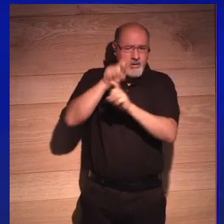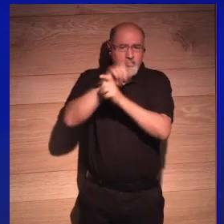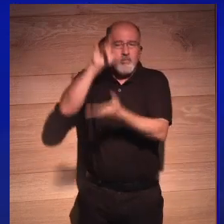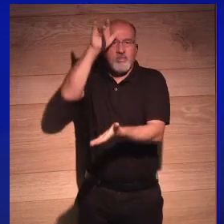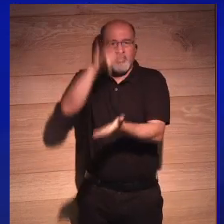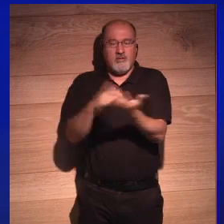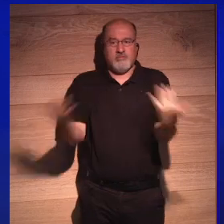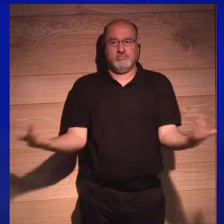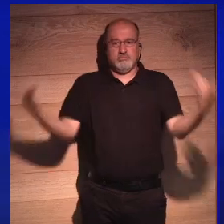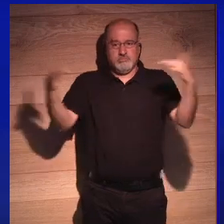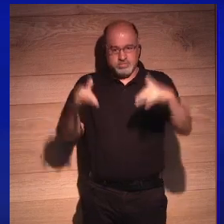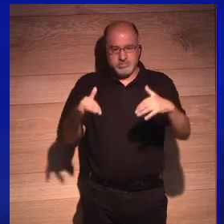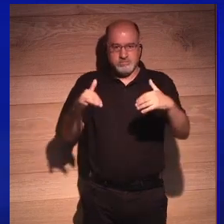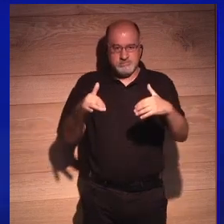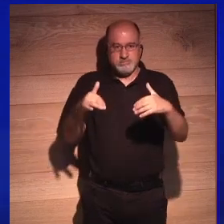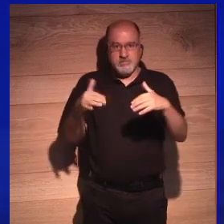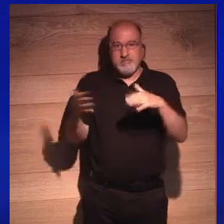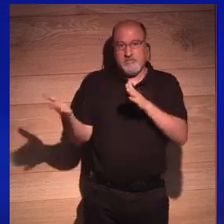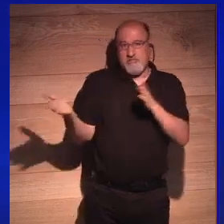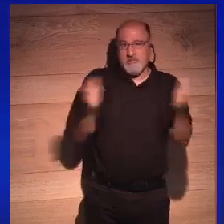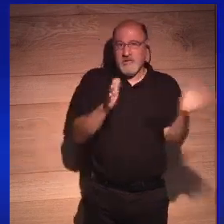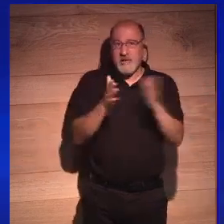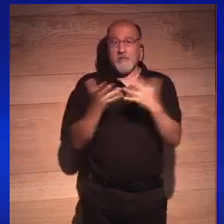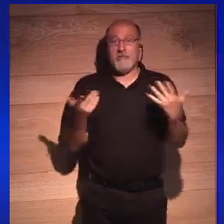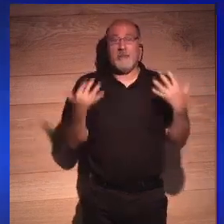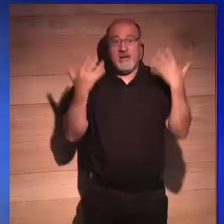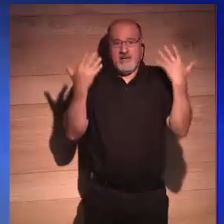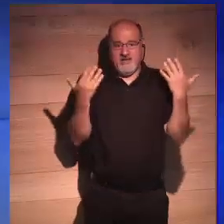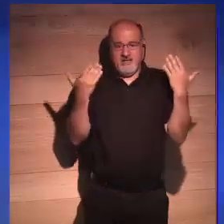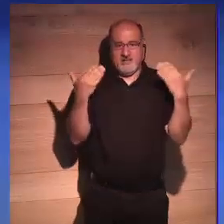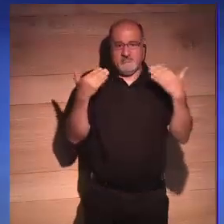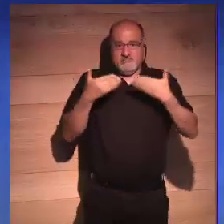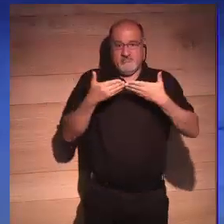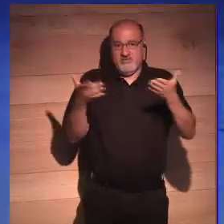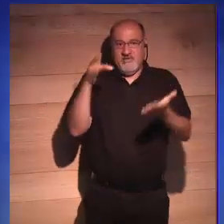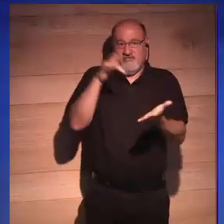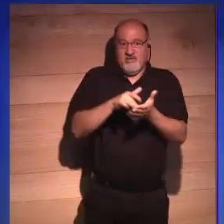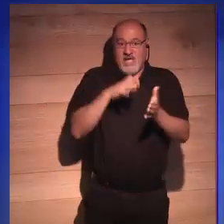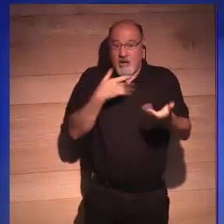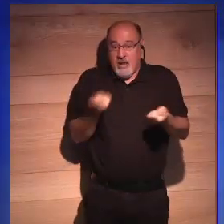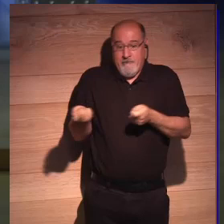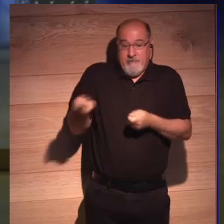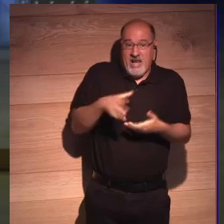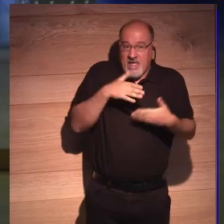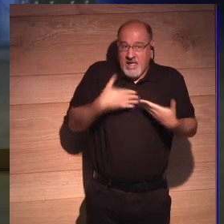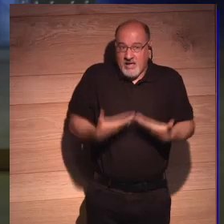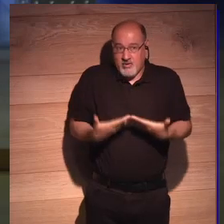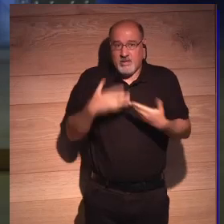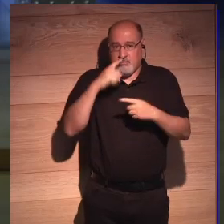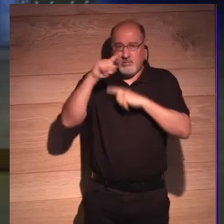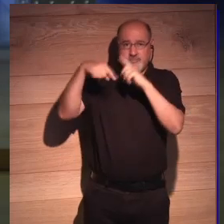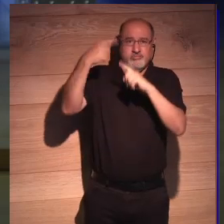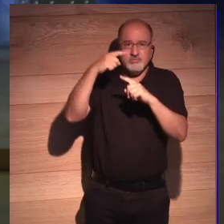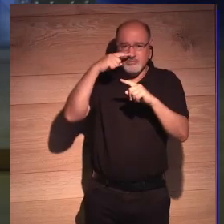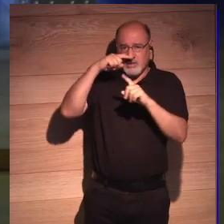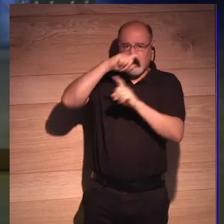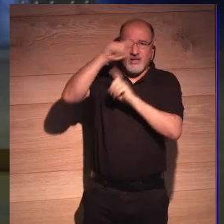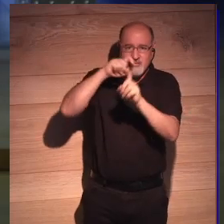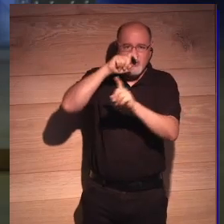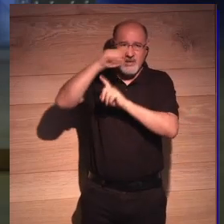all over again in future years, which will be an appointment for springtime, more or less around this